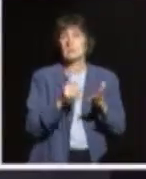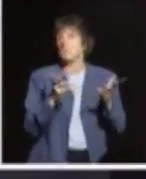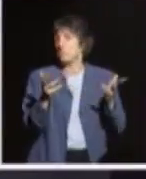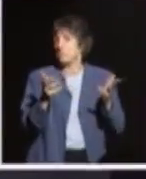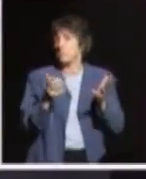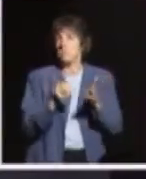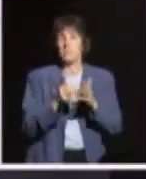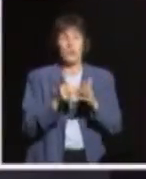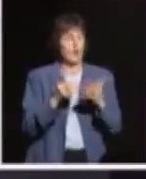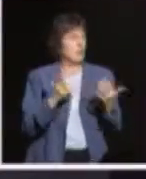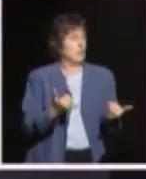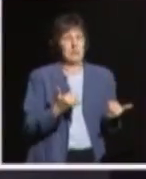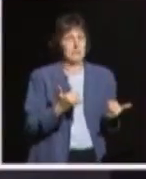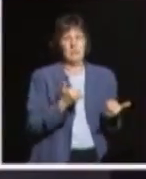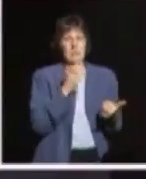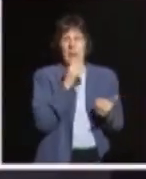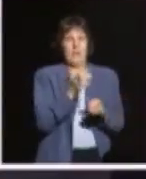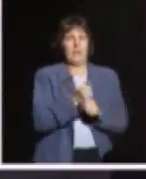it isn't currently now.